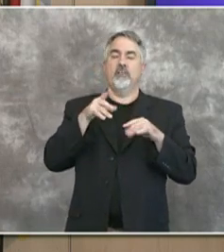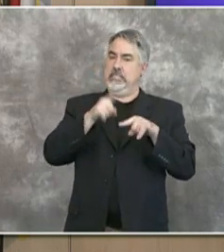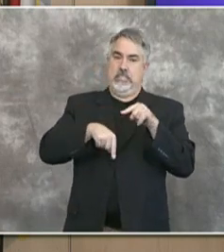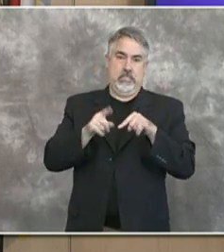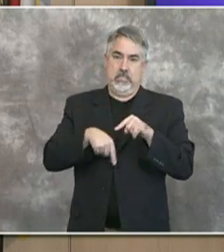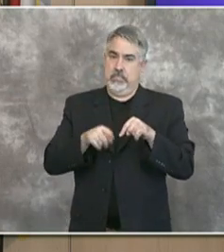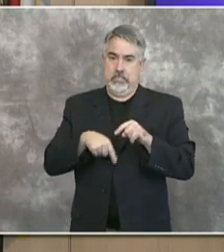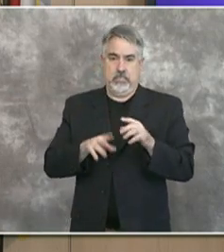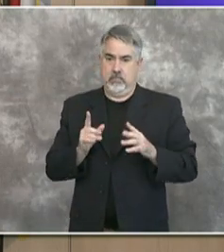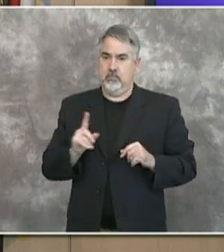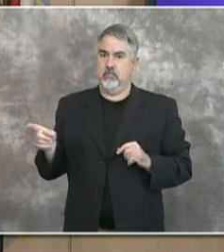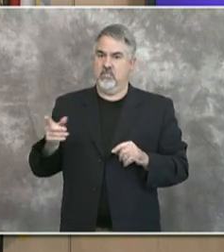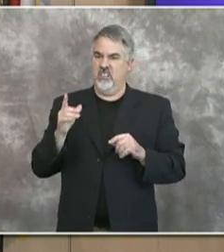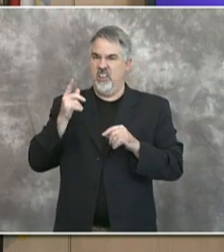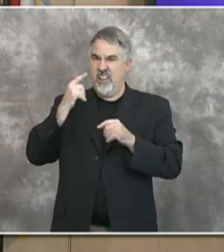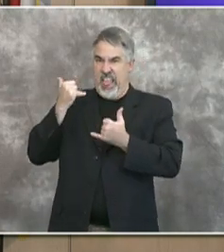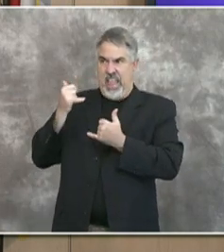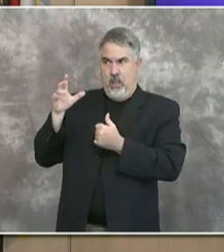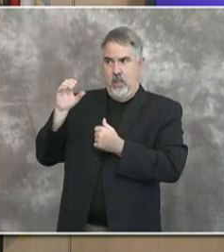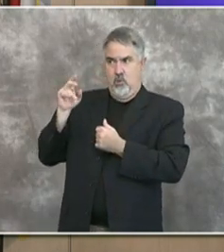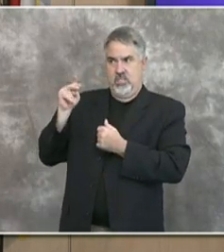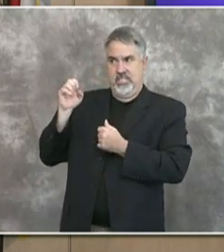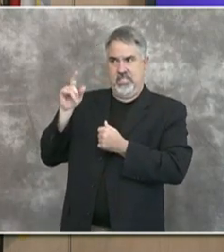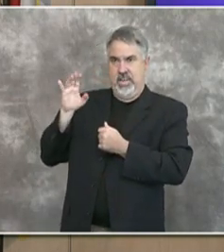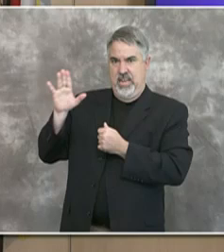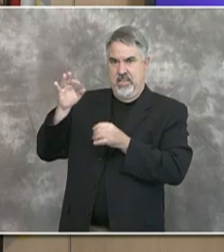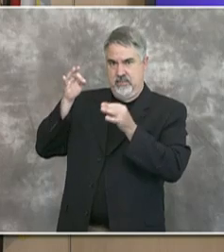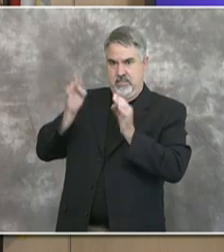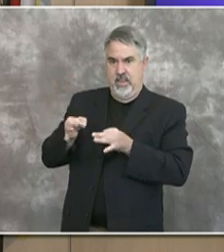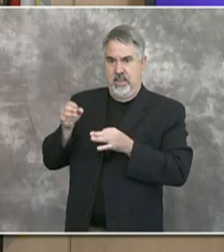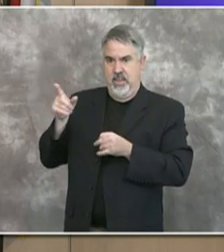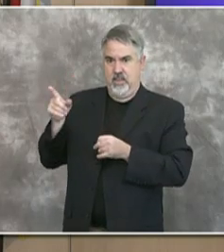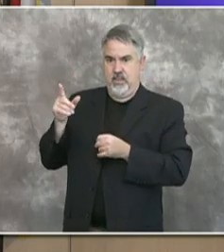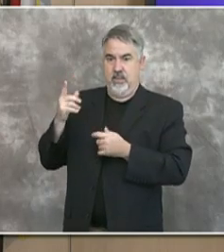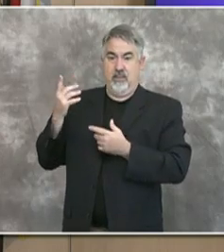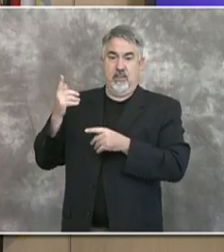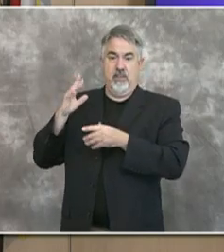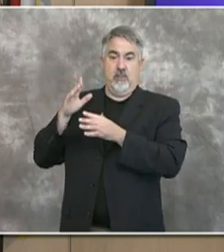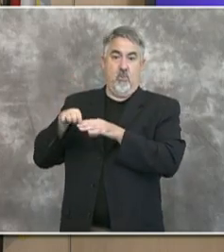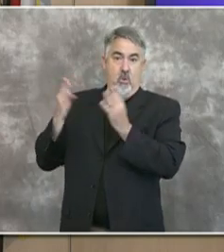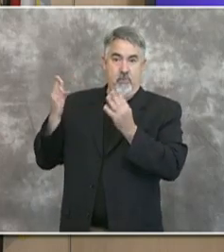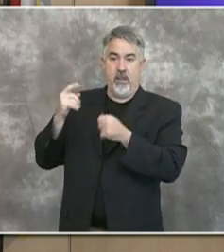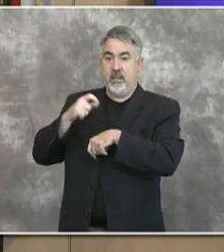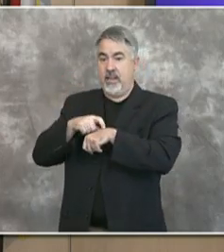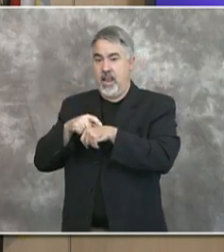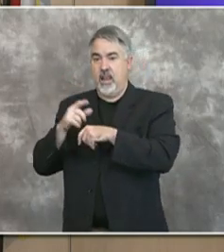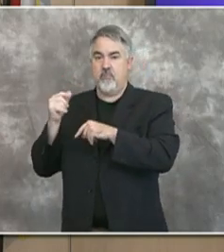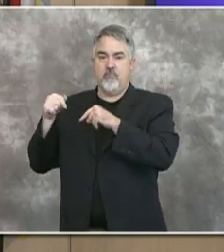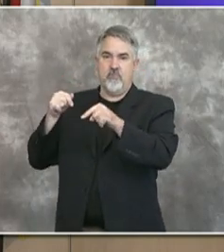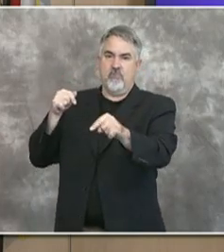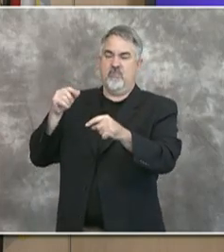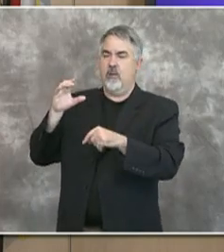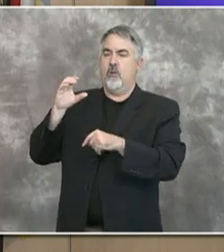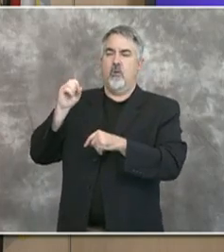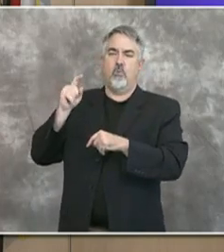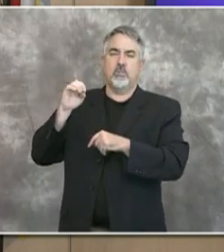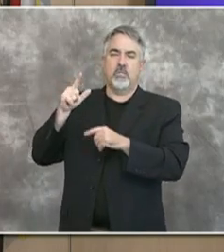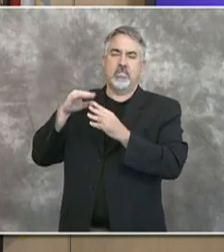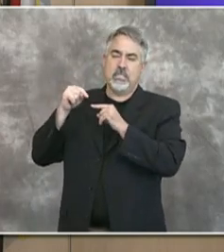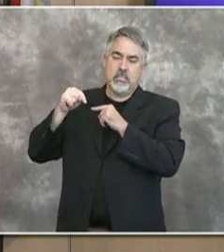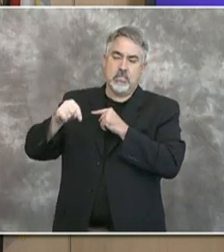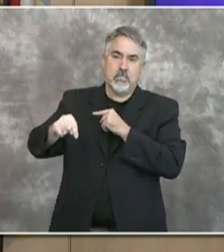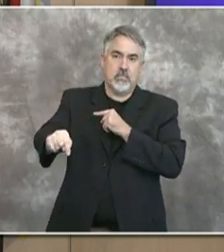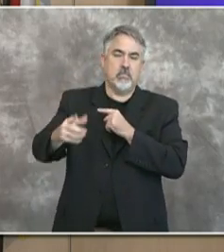do it. It is their discretion, the hours, along with any additional restrictions that they wish to impose. Cities have the authority to be